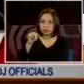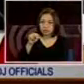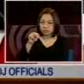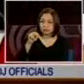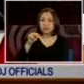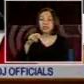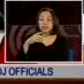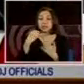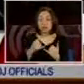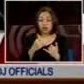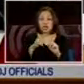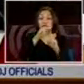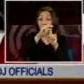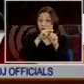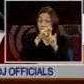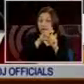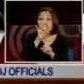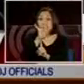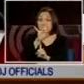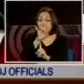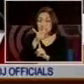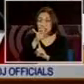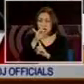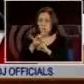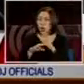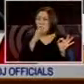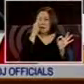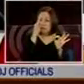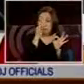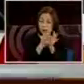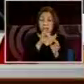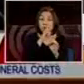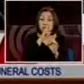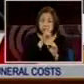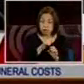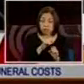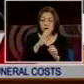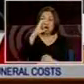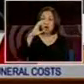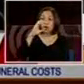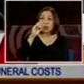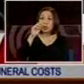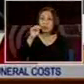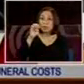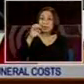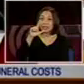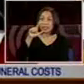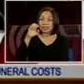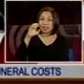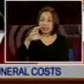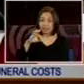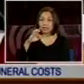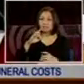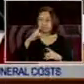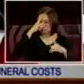po, tamang-tama po, nagkaroon na ng resolution yung COMELEC dun sa